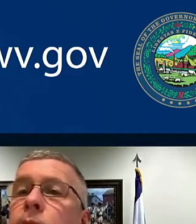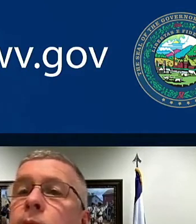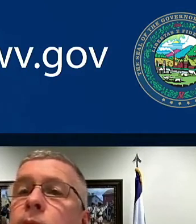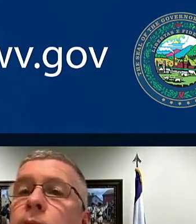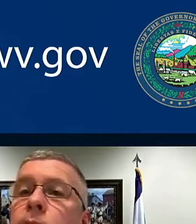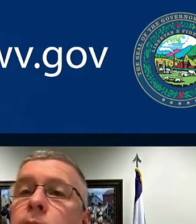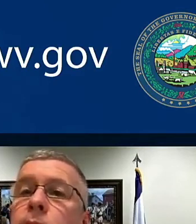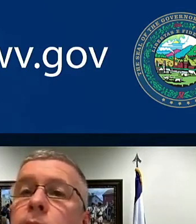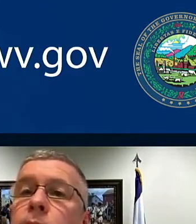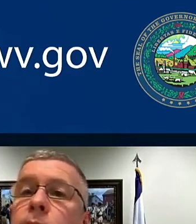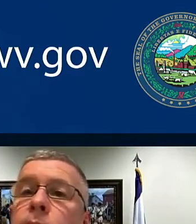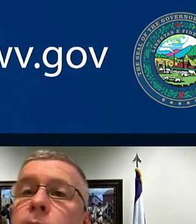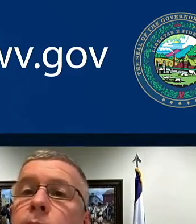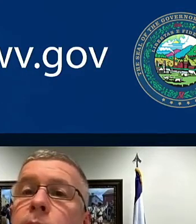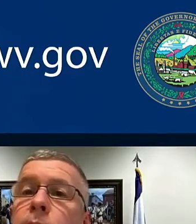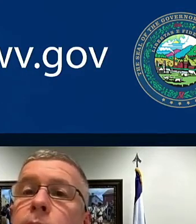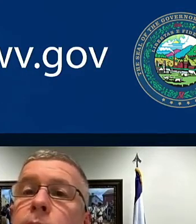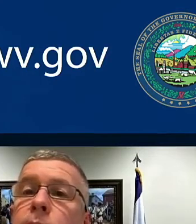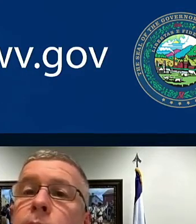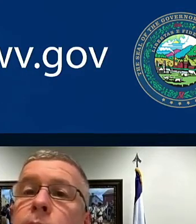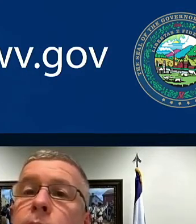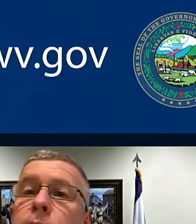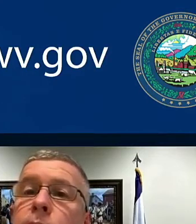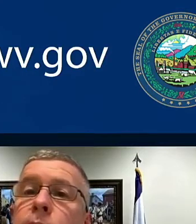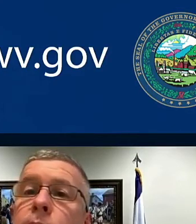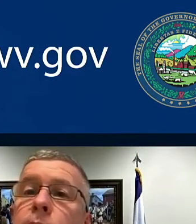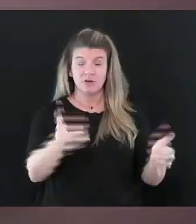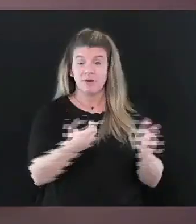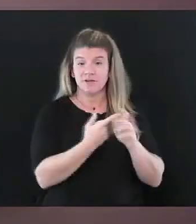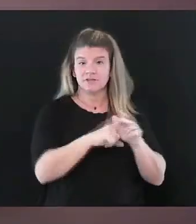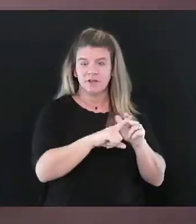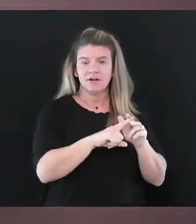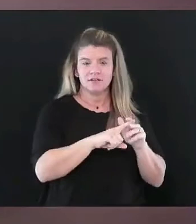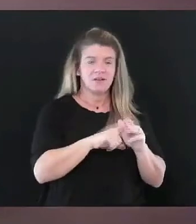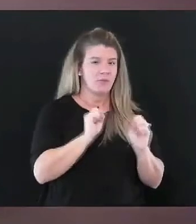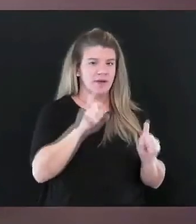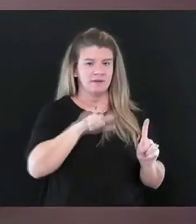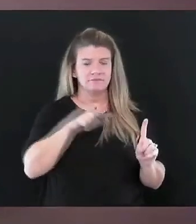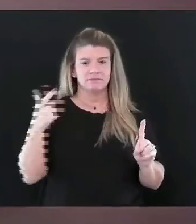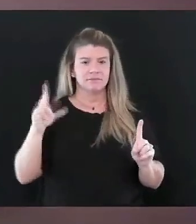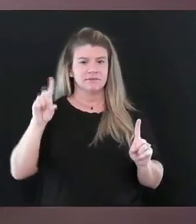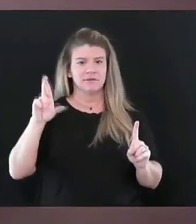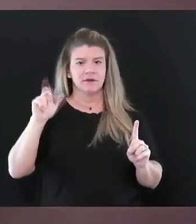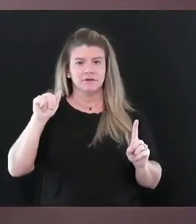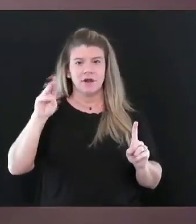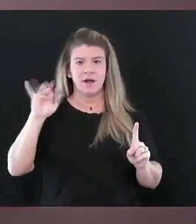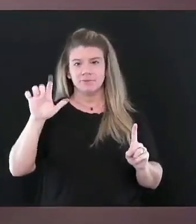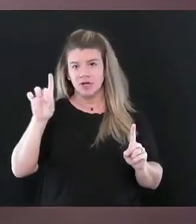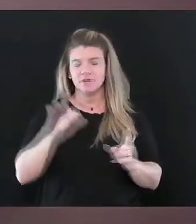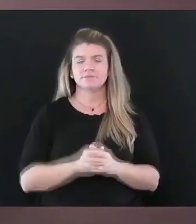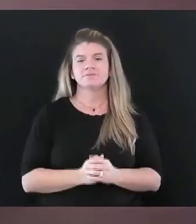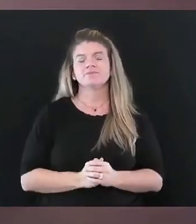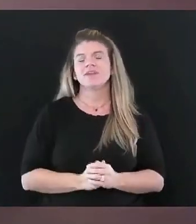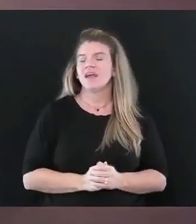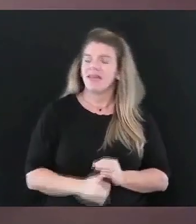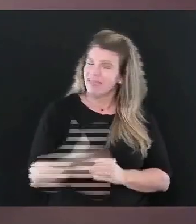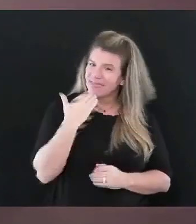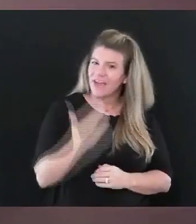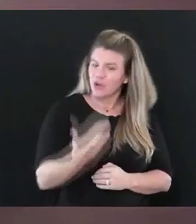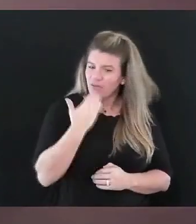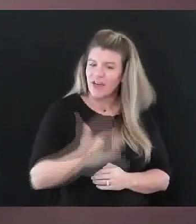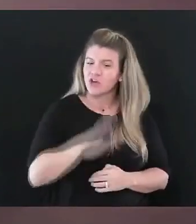Well, I'm happy to start, and then maybe Ein, you can add in if that's okay. So, Charles, thank you for